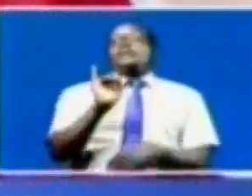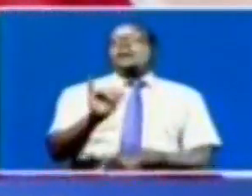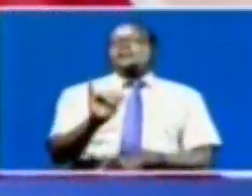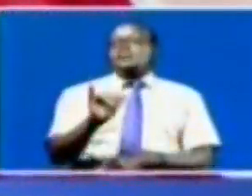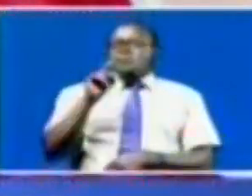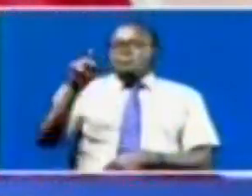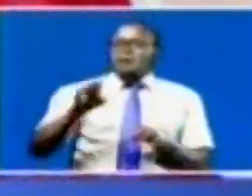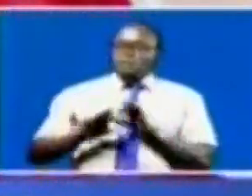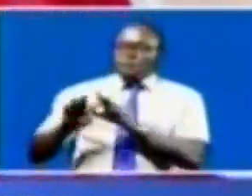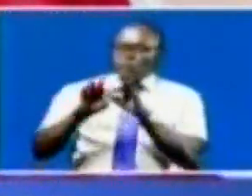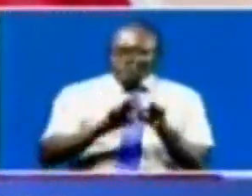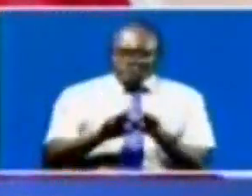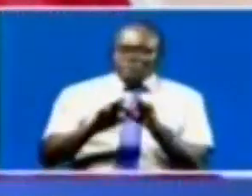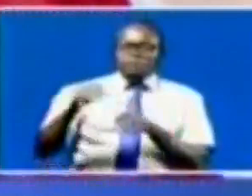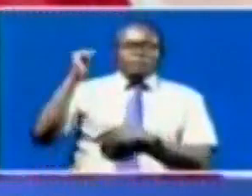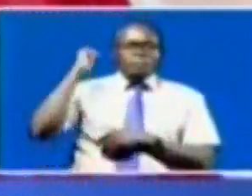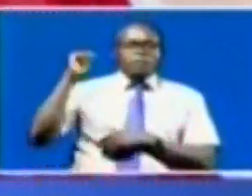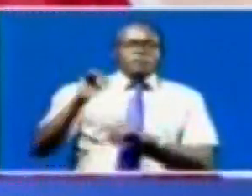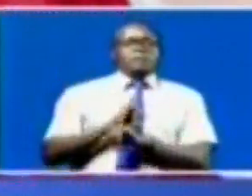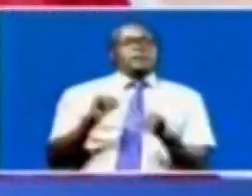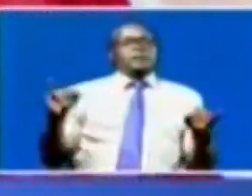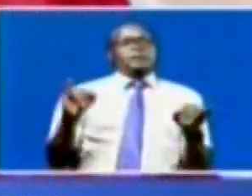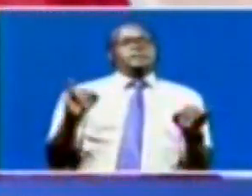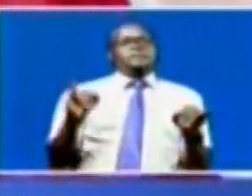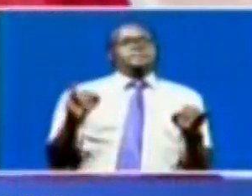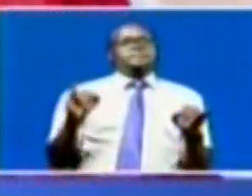remain united to remain politically relevant.